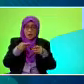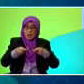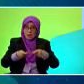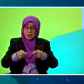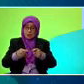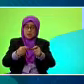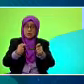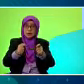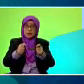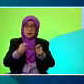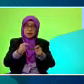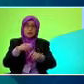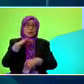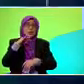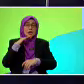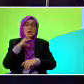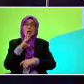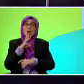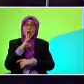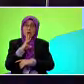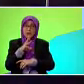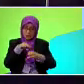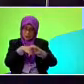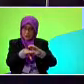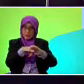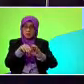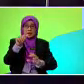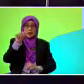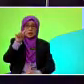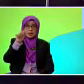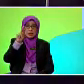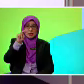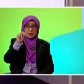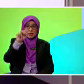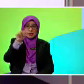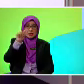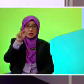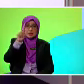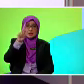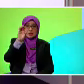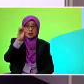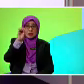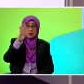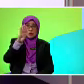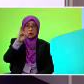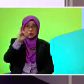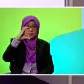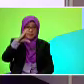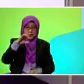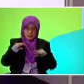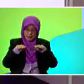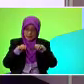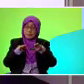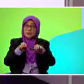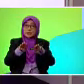me. Anaerobic means anaerobic bacteria means bacteria that can live without the presence of oxygen.